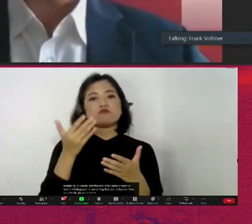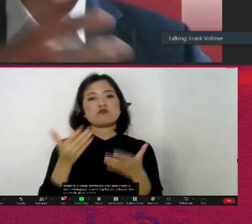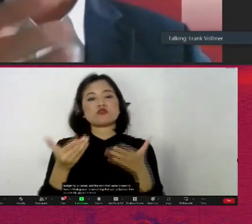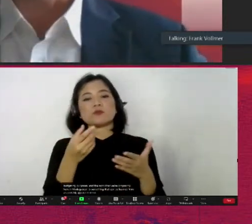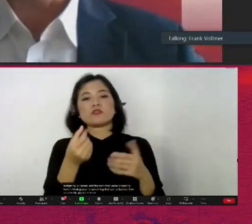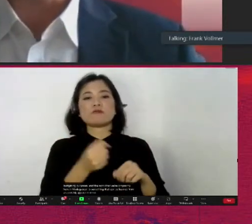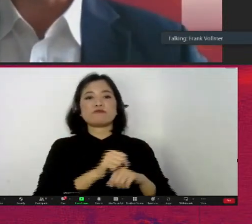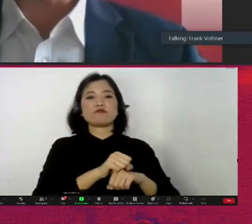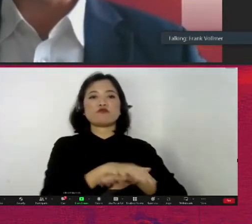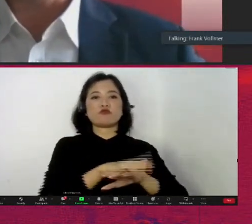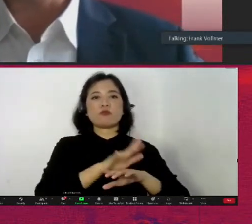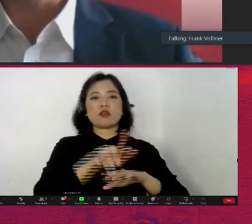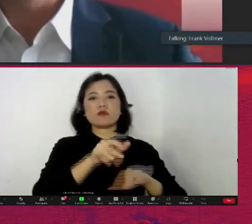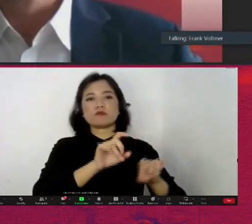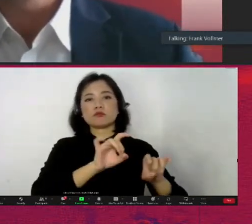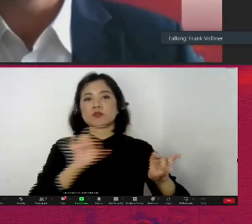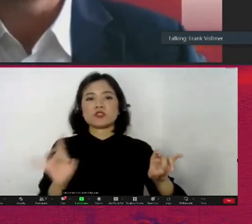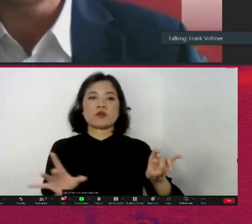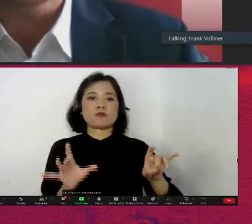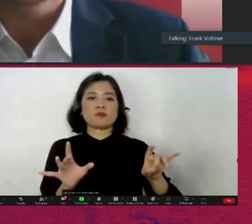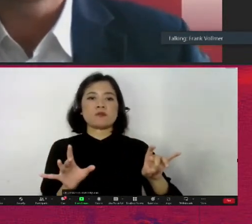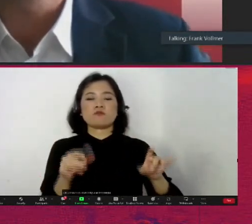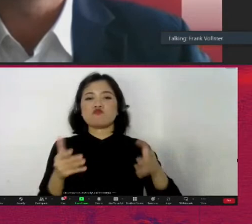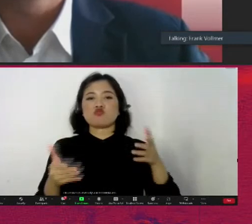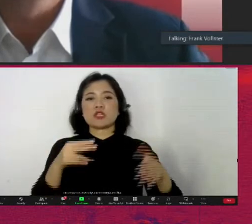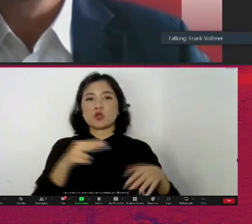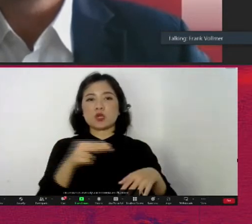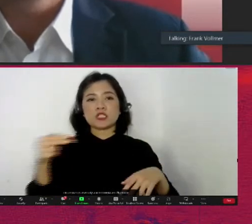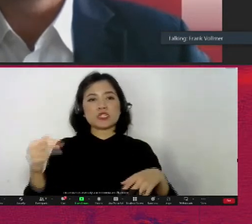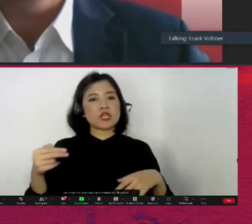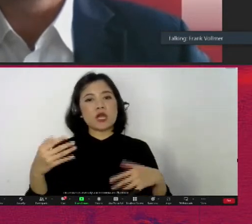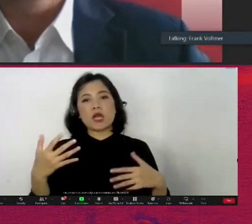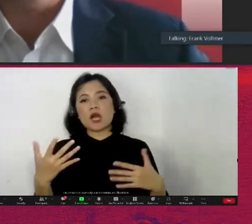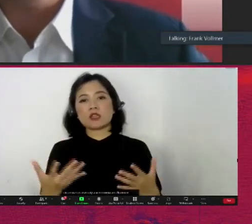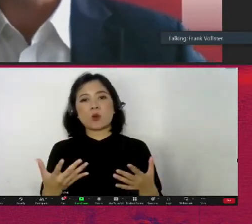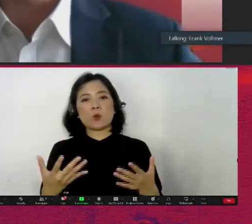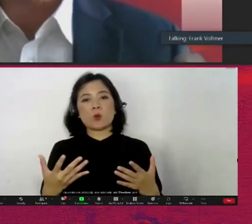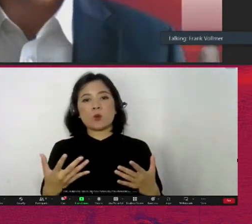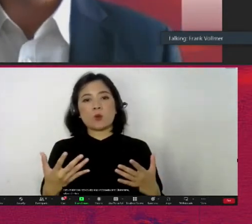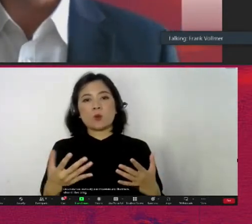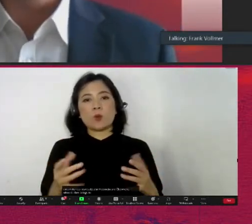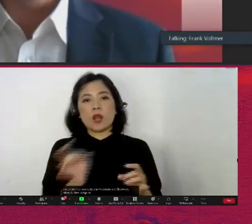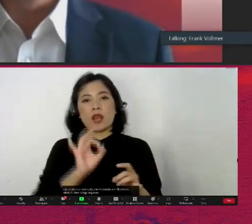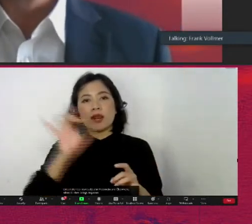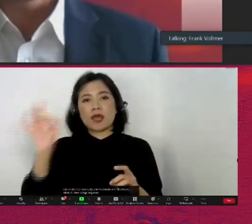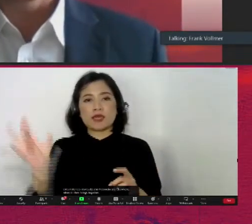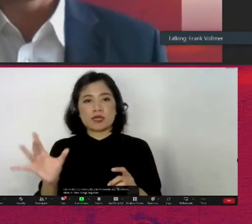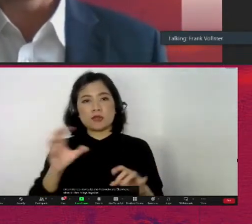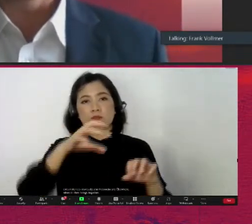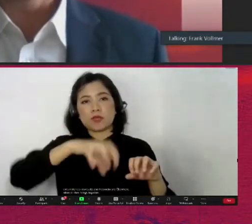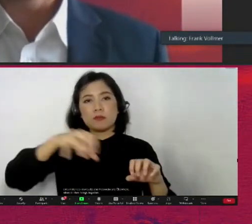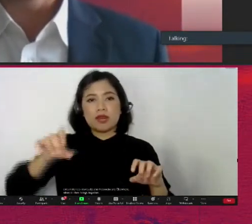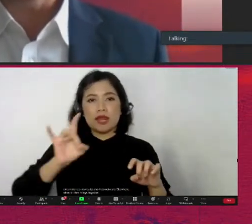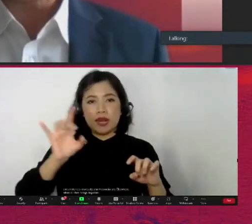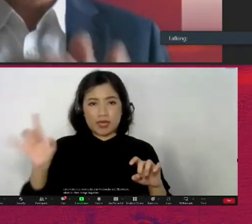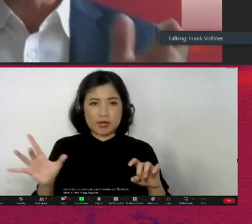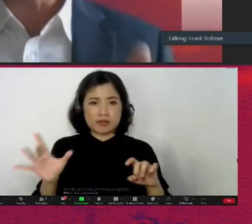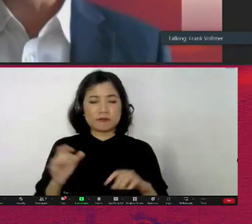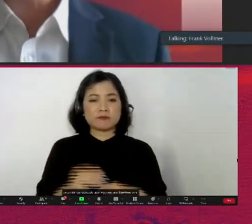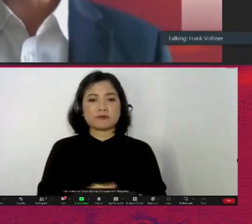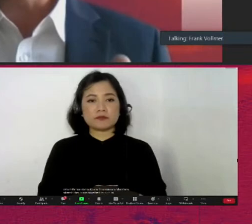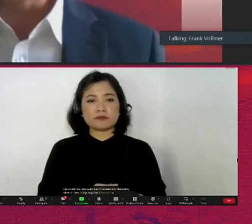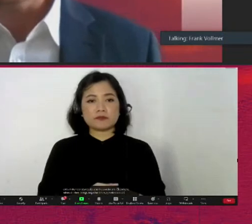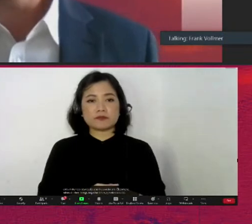other circumstances, obviously also Indonesia and elsewhere, where it then brings together